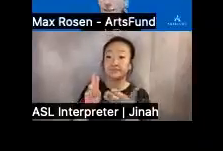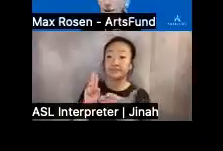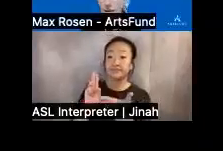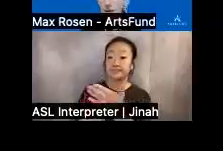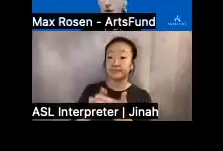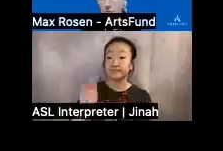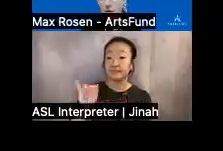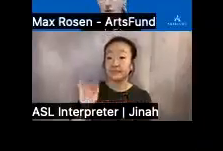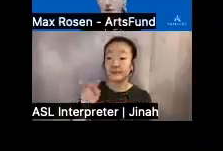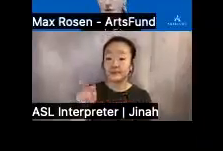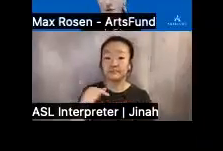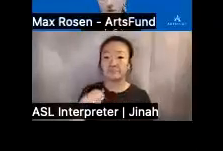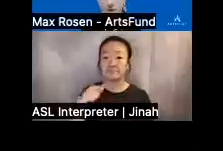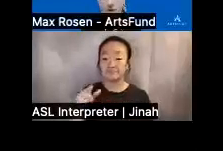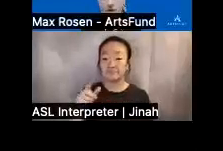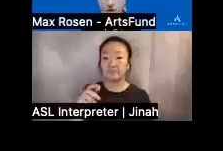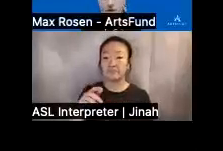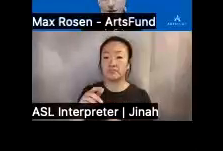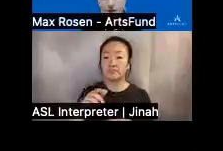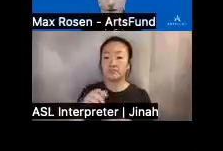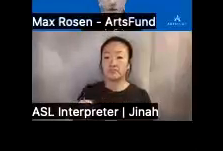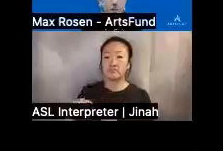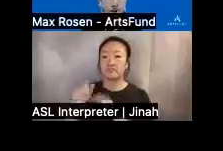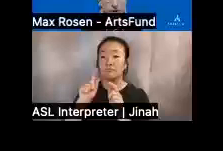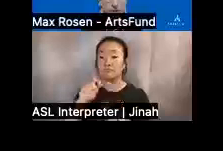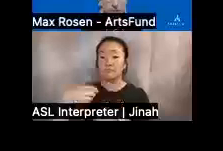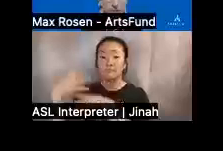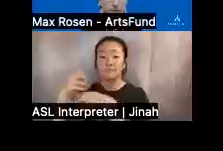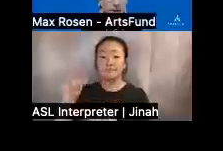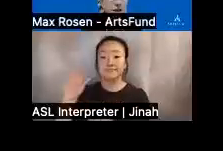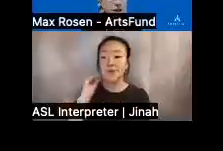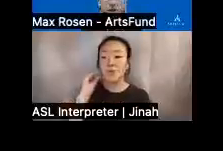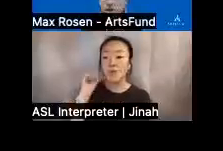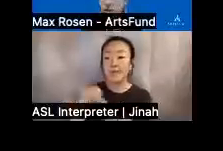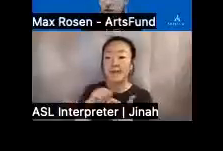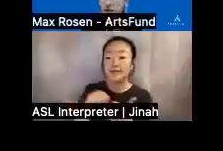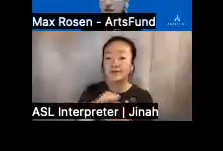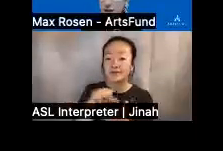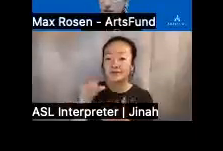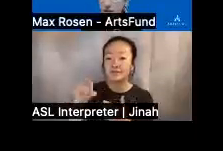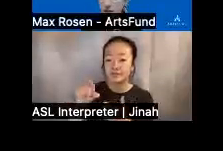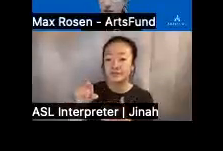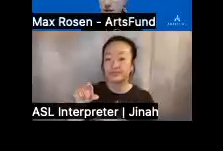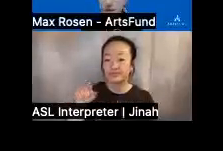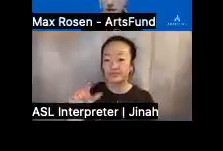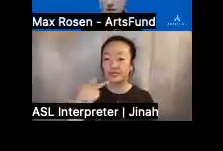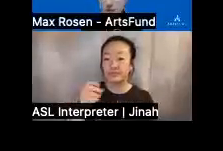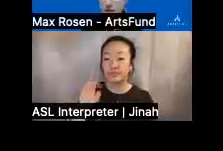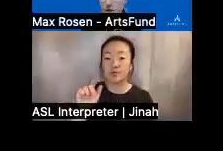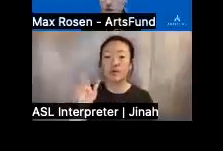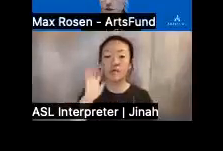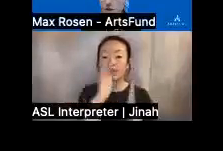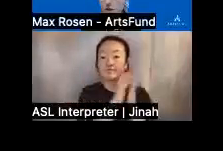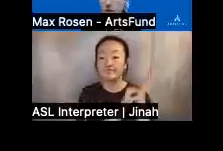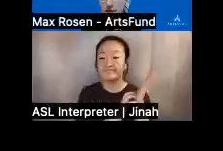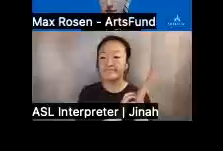I'll be brought to the homepage of the Community Accelerator Grant portal. There is some text about the fund that's similar